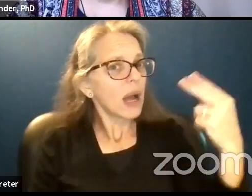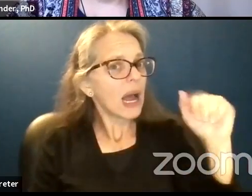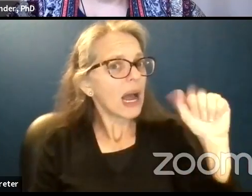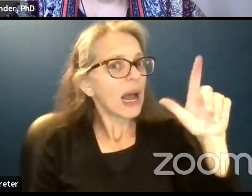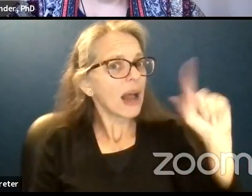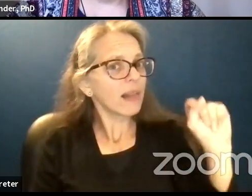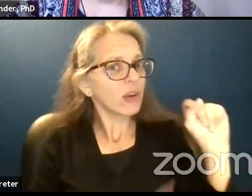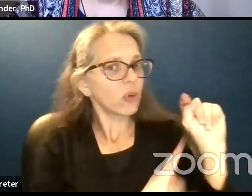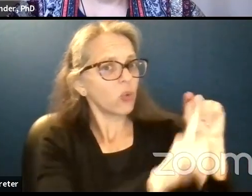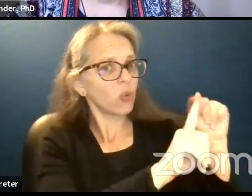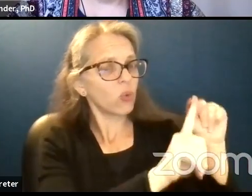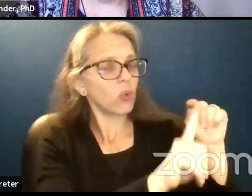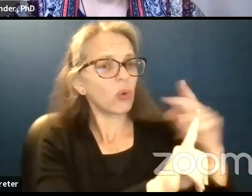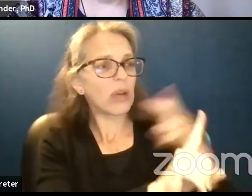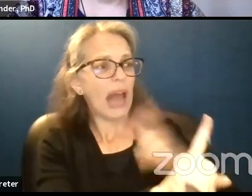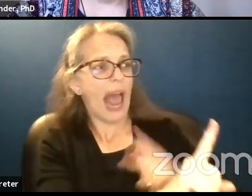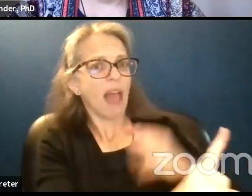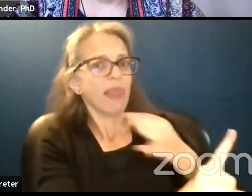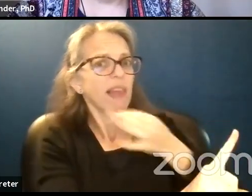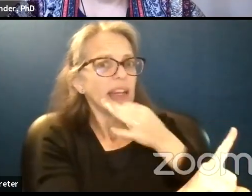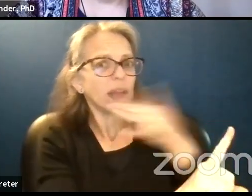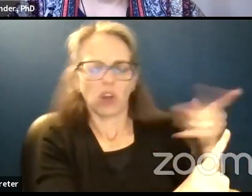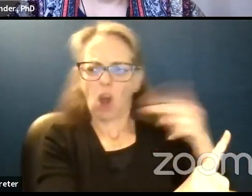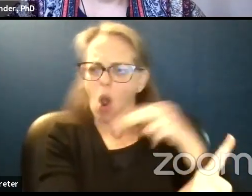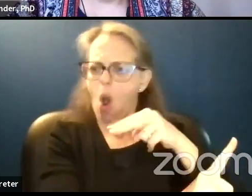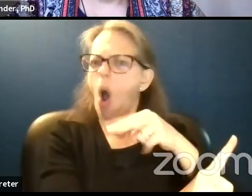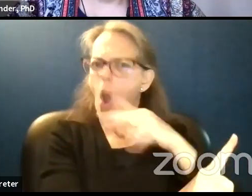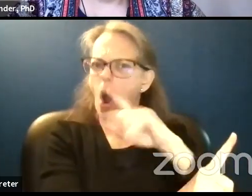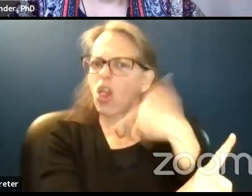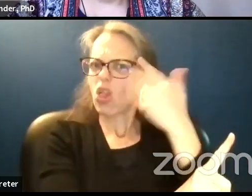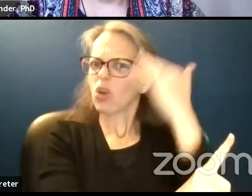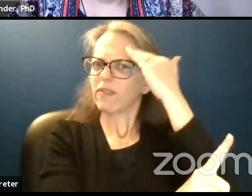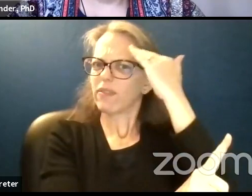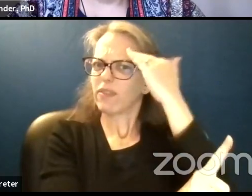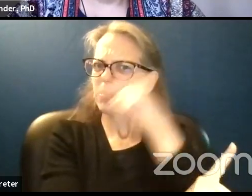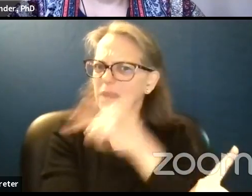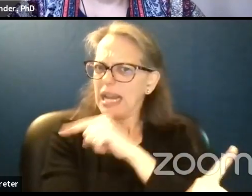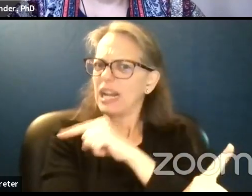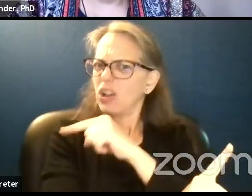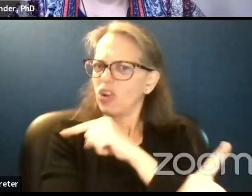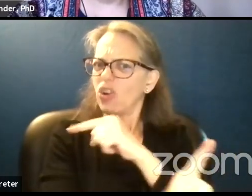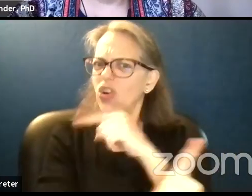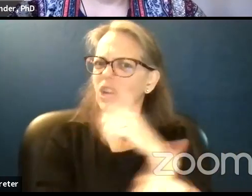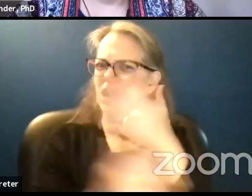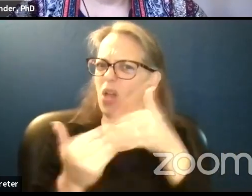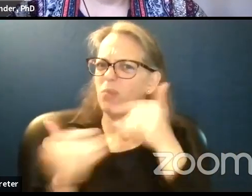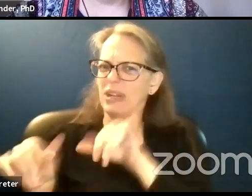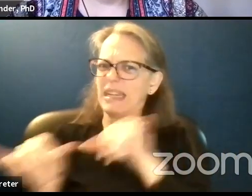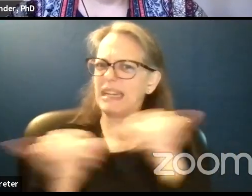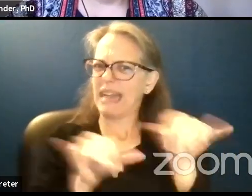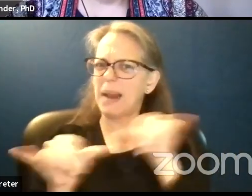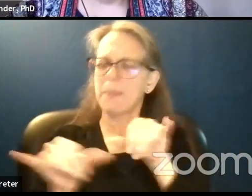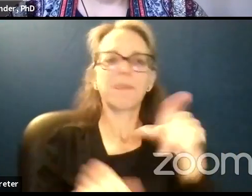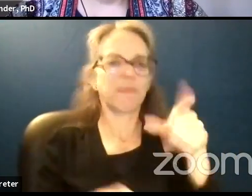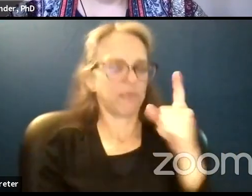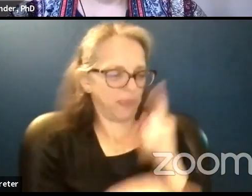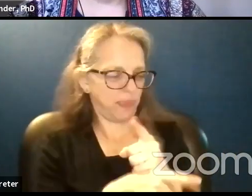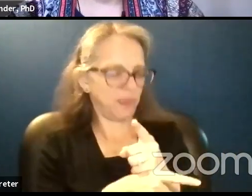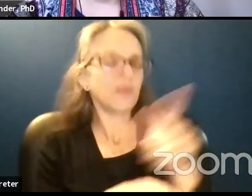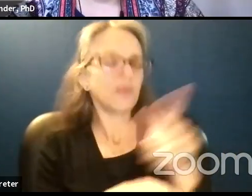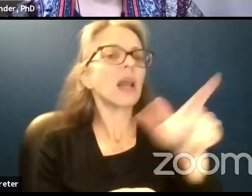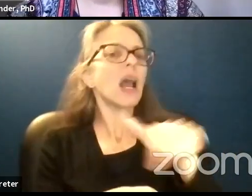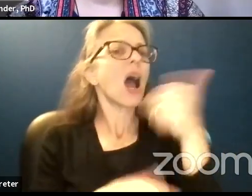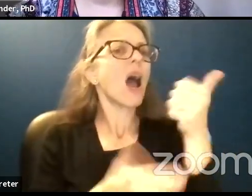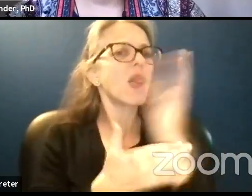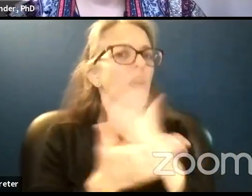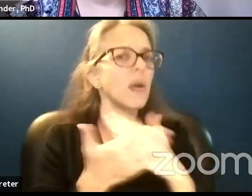health experts were able to say, oh, well, this looks familiar to us. We kind of know what's going on here. Mm-hmm. Yeah. And there's one more piece of it that we